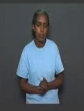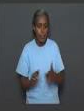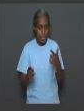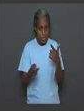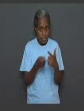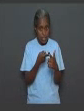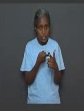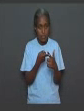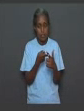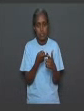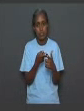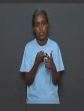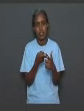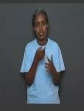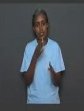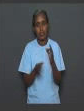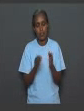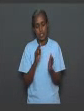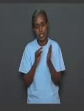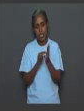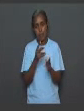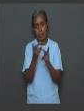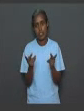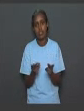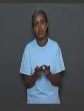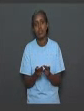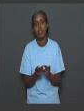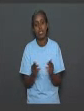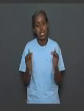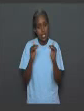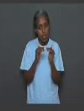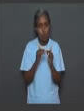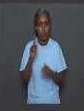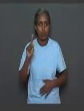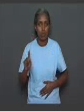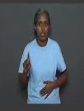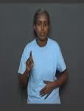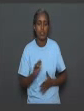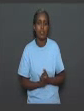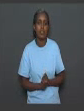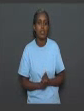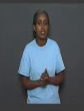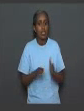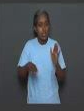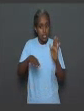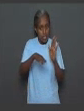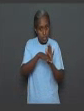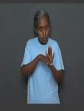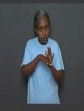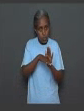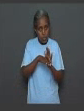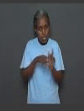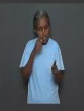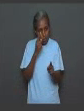Second, if the sample space is equal to 1, that denotes a